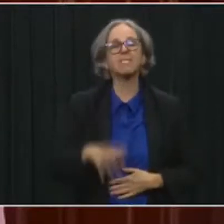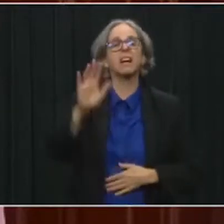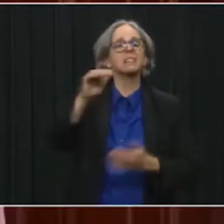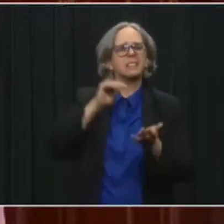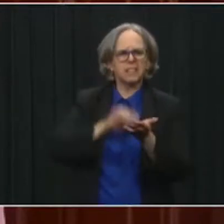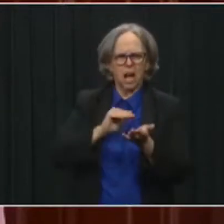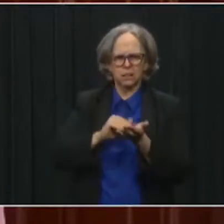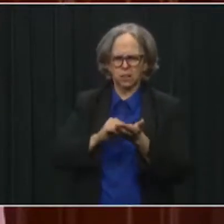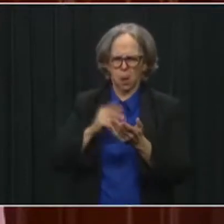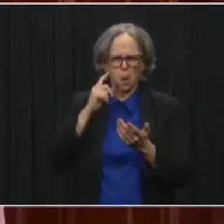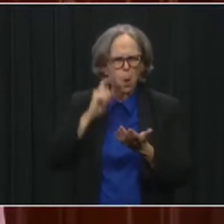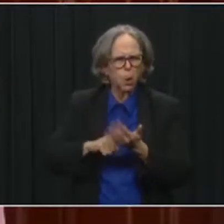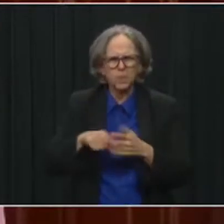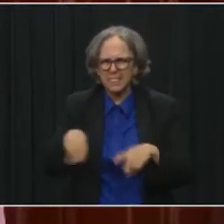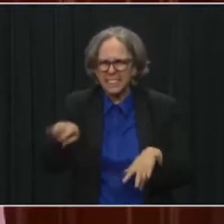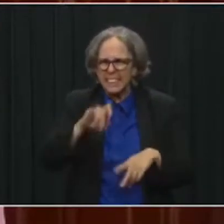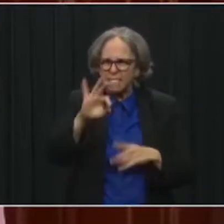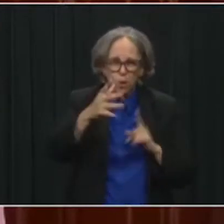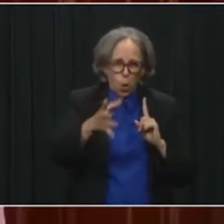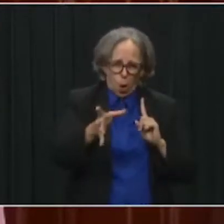patients sicker quicker.